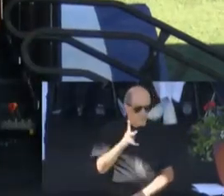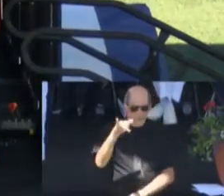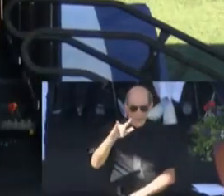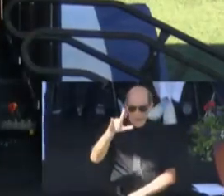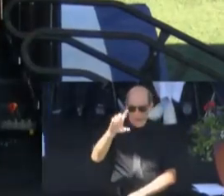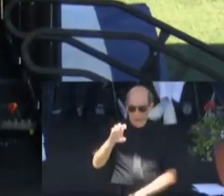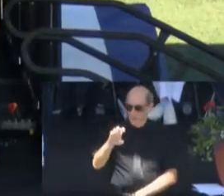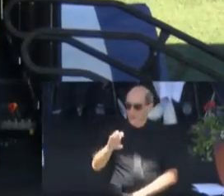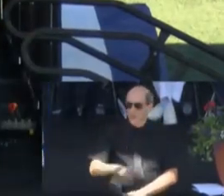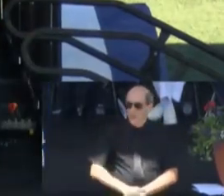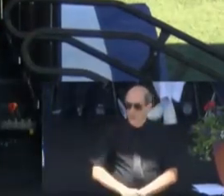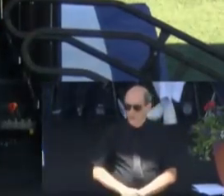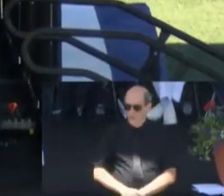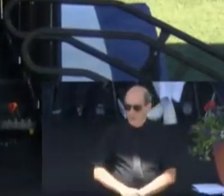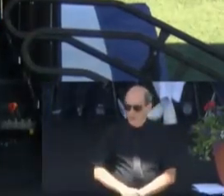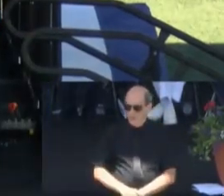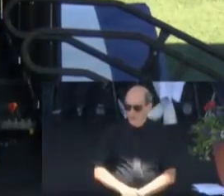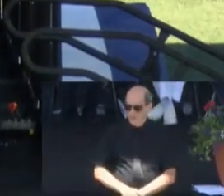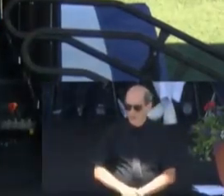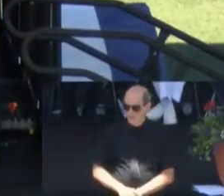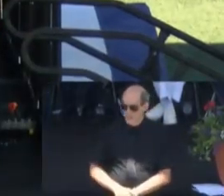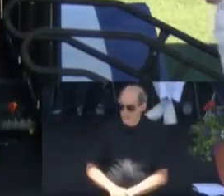Kyle Joseph Dietz.